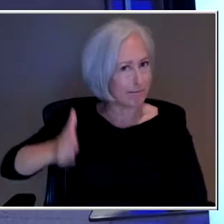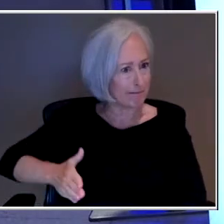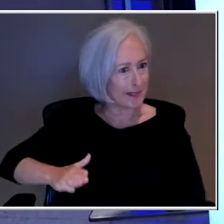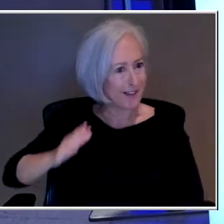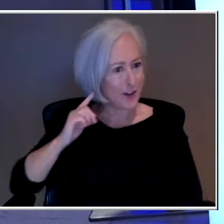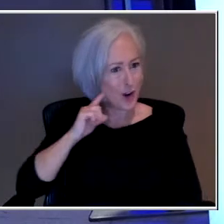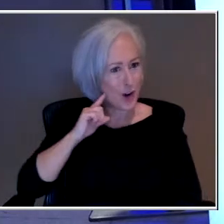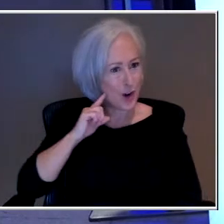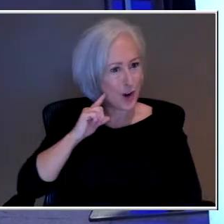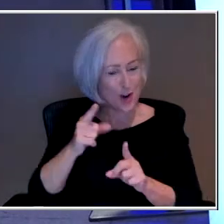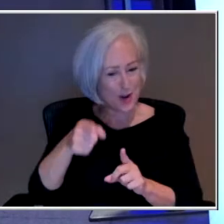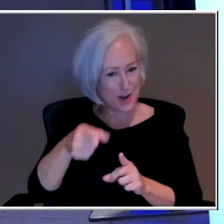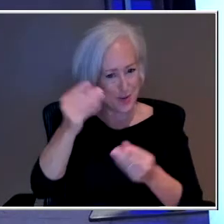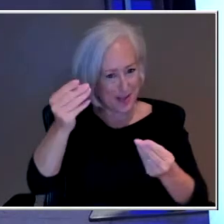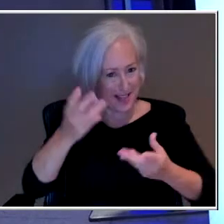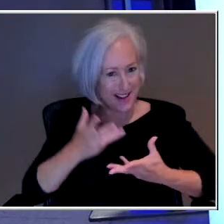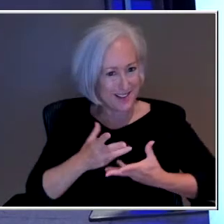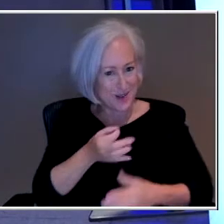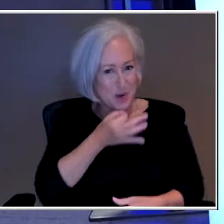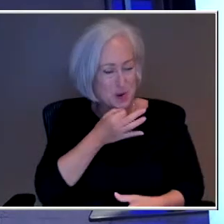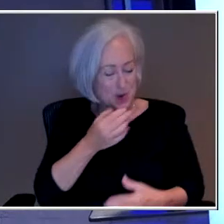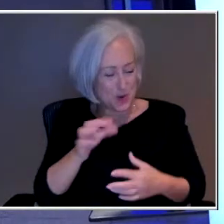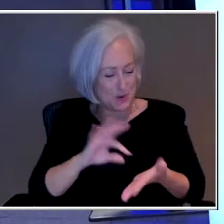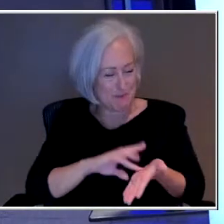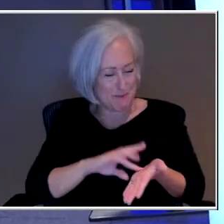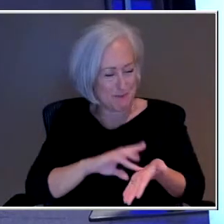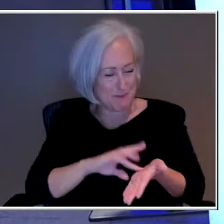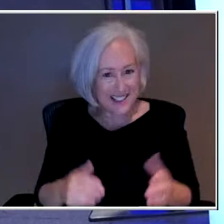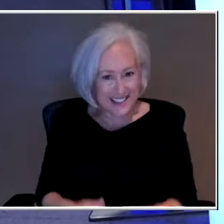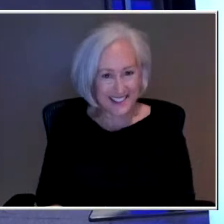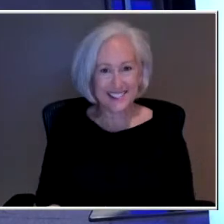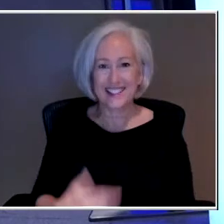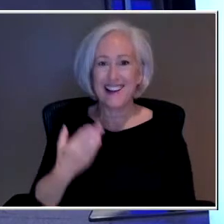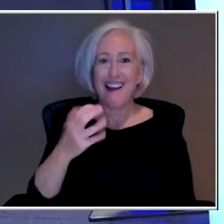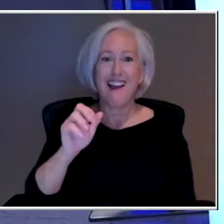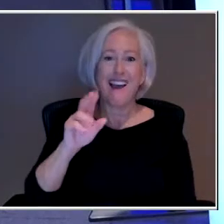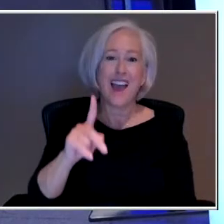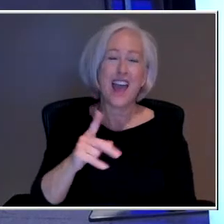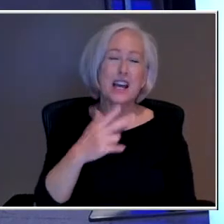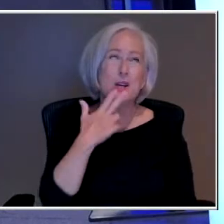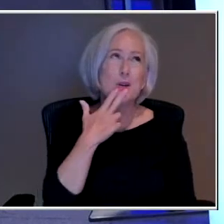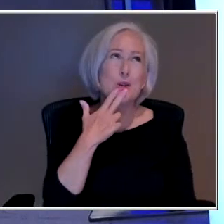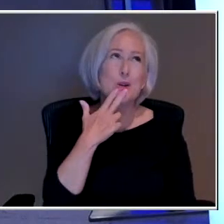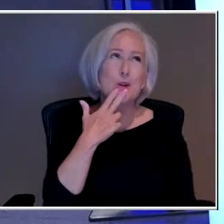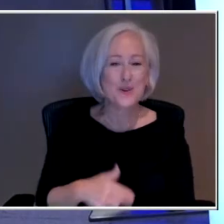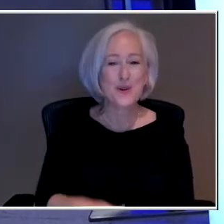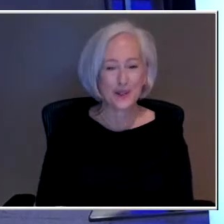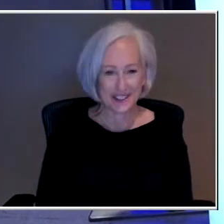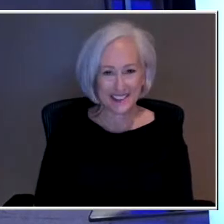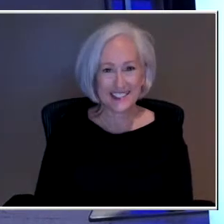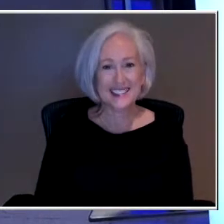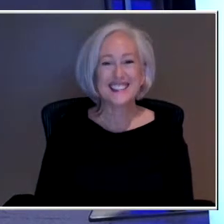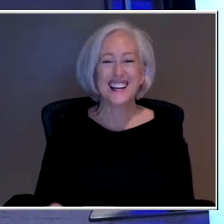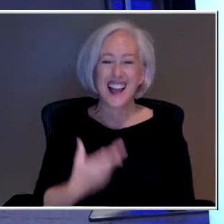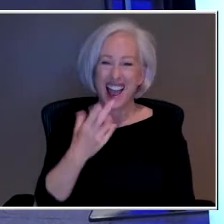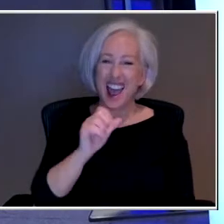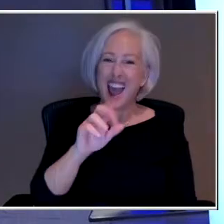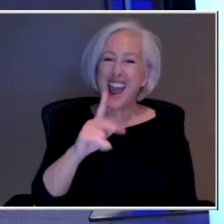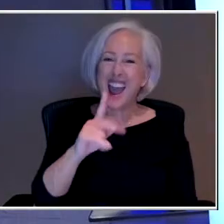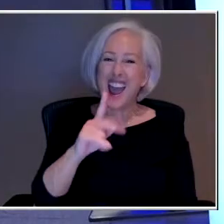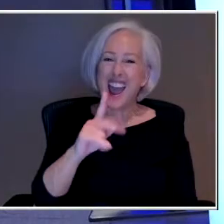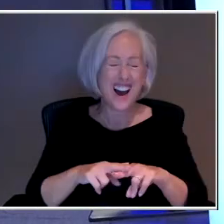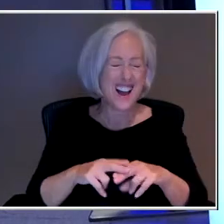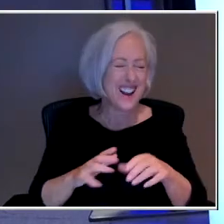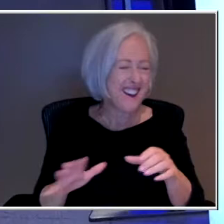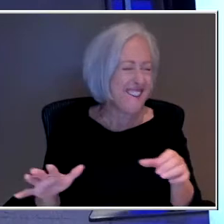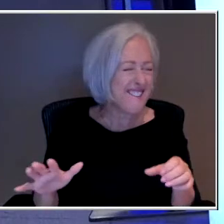joining us. And Hank's sure a cutie. How fun is he to work with? He is so much fun. He's a power punch. He's a